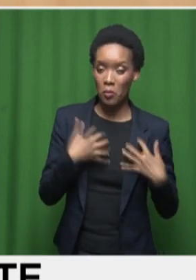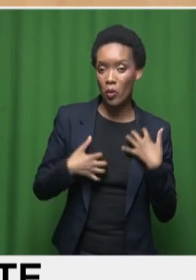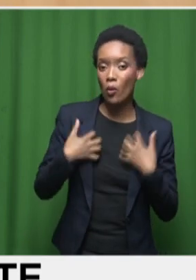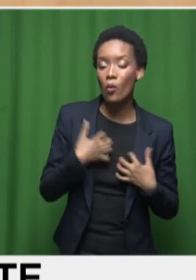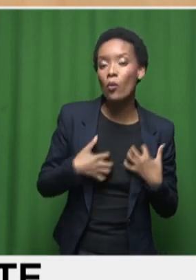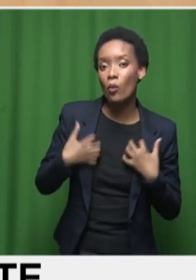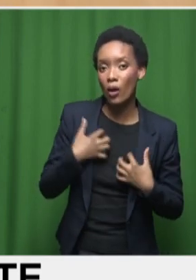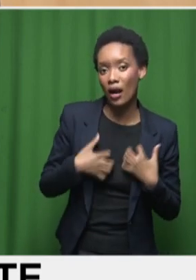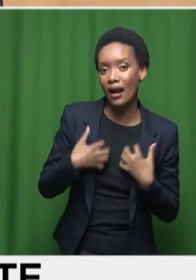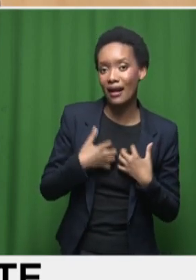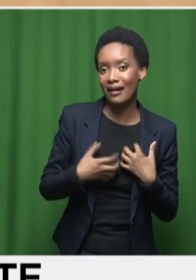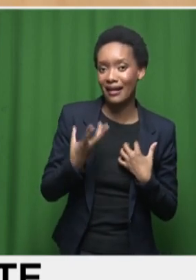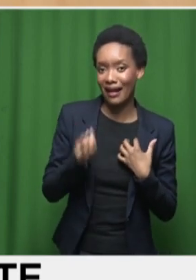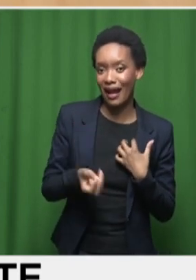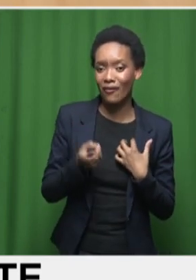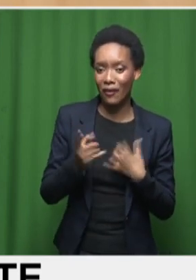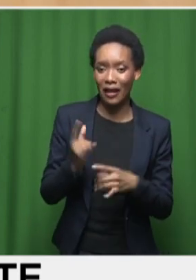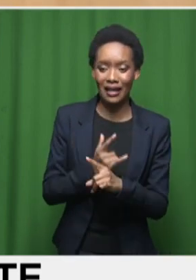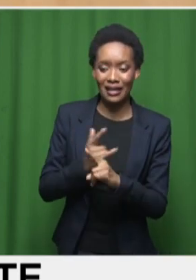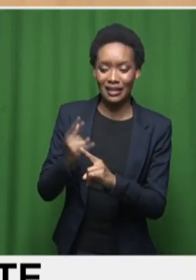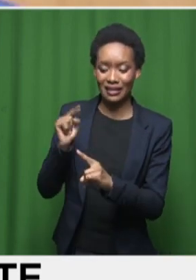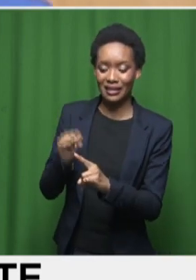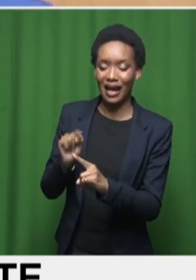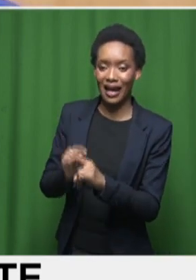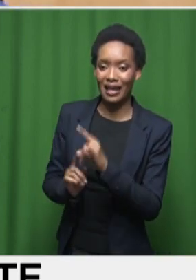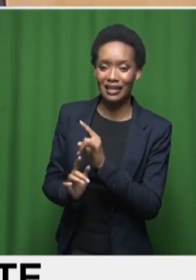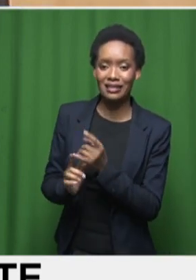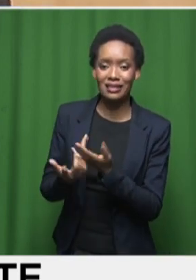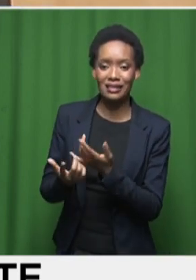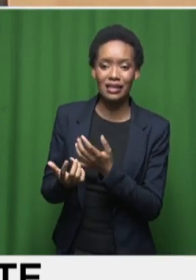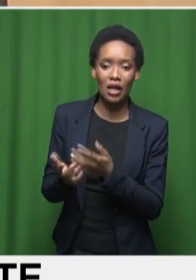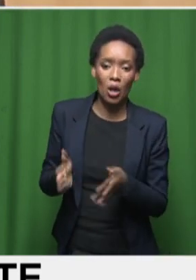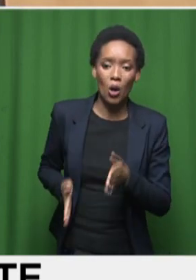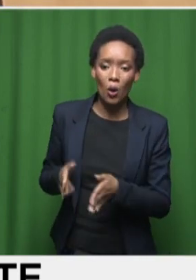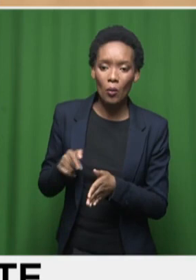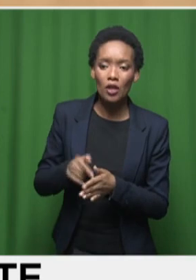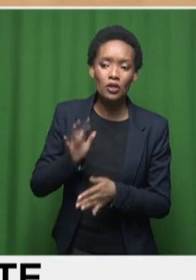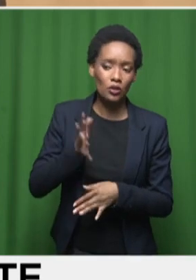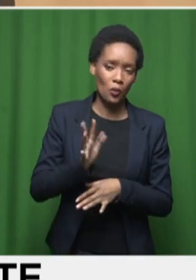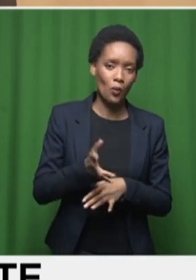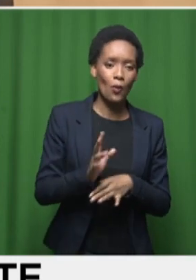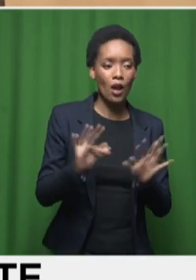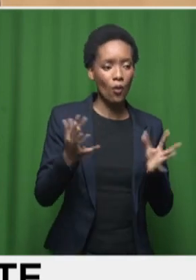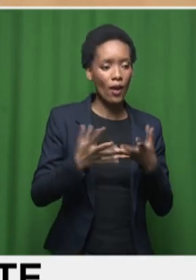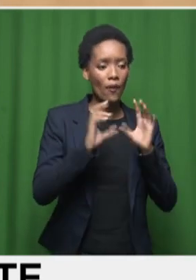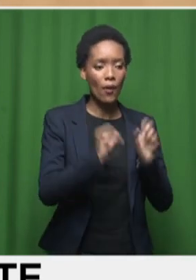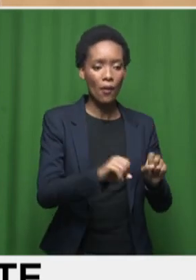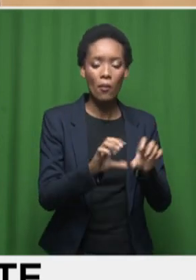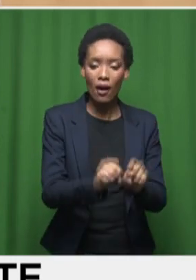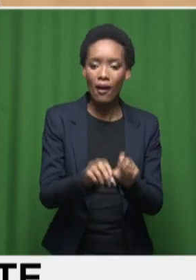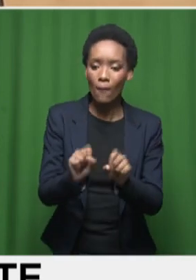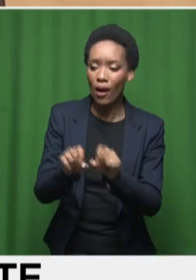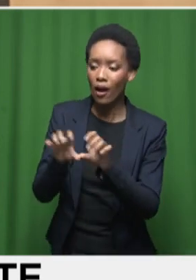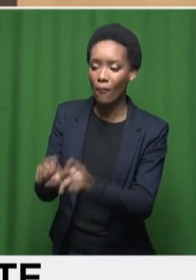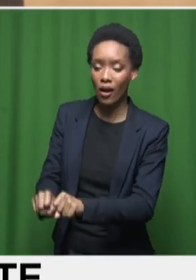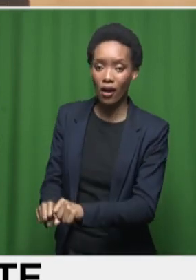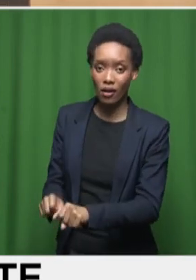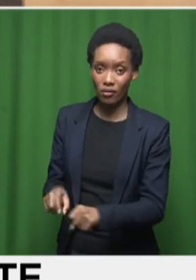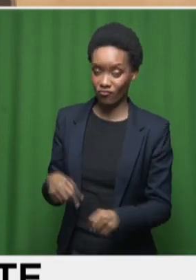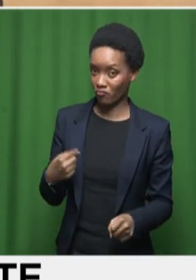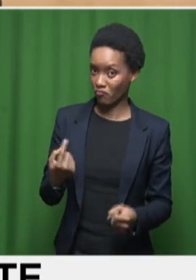these bots taking over the world. How far are we from that sort of scenario? Should we be scared, or are we